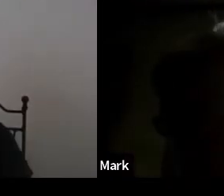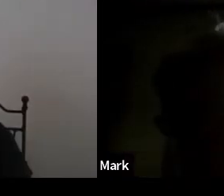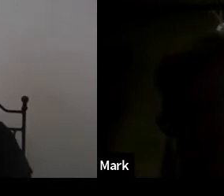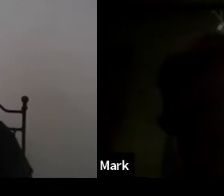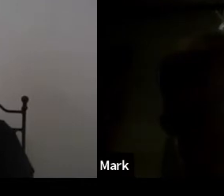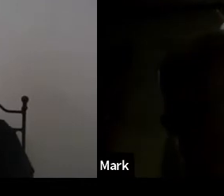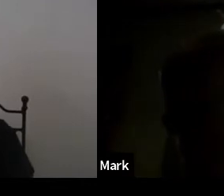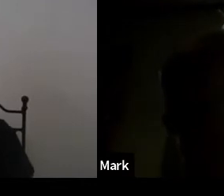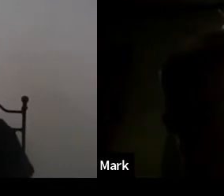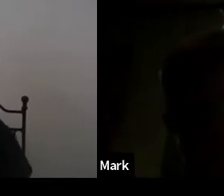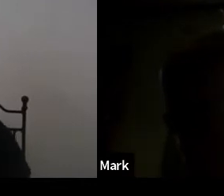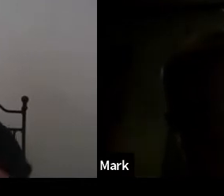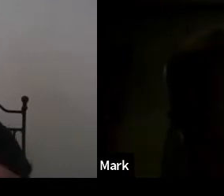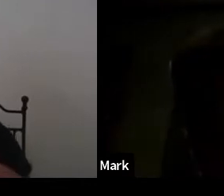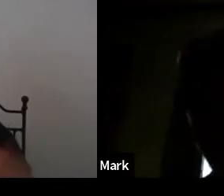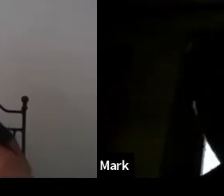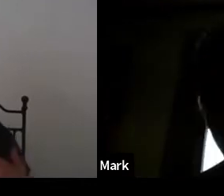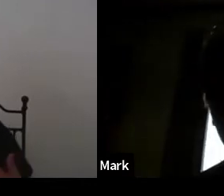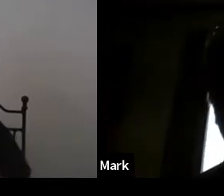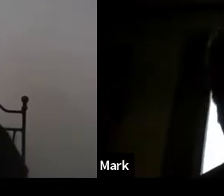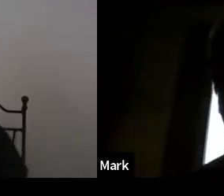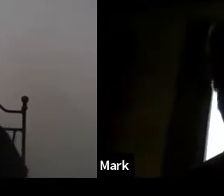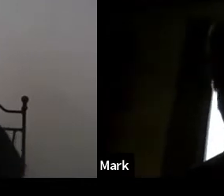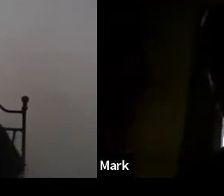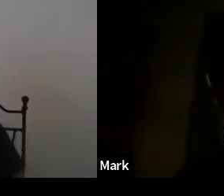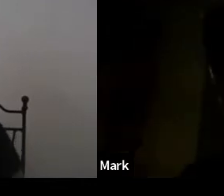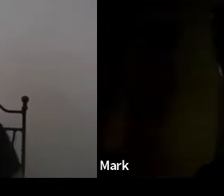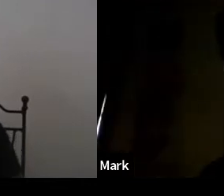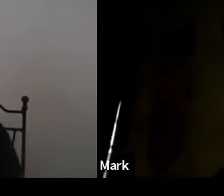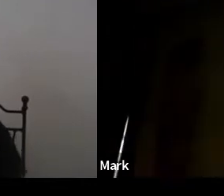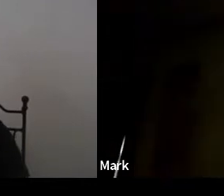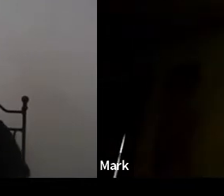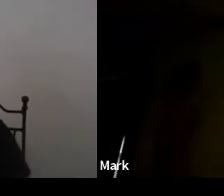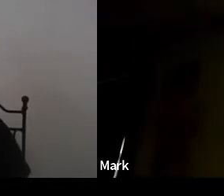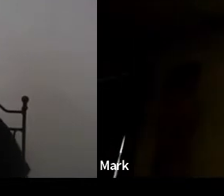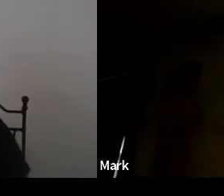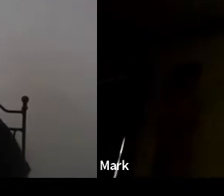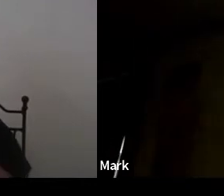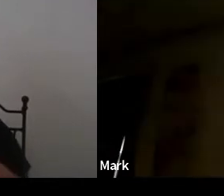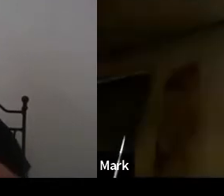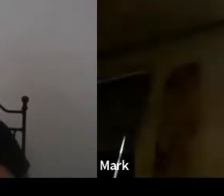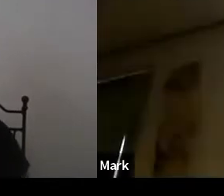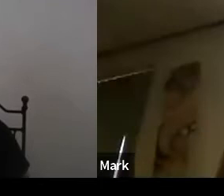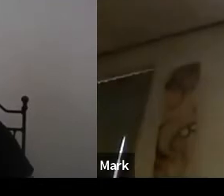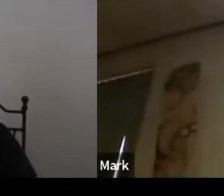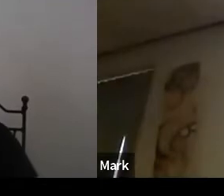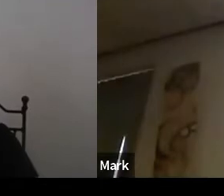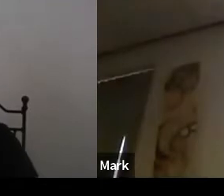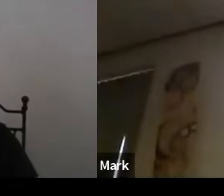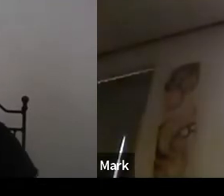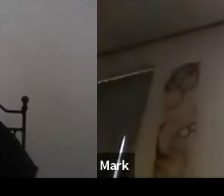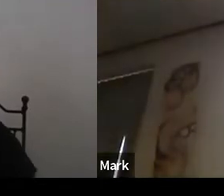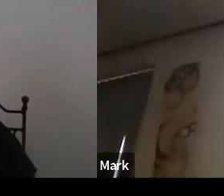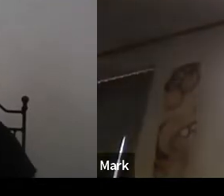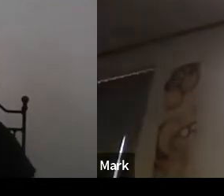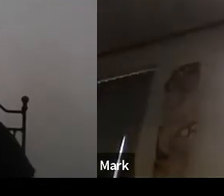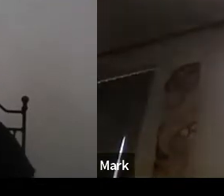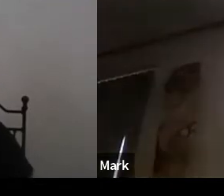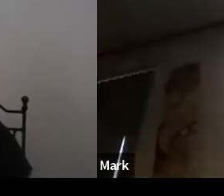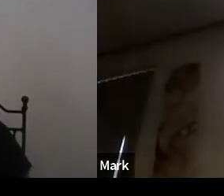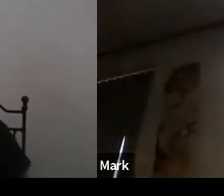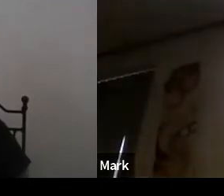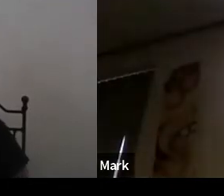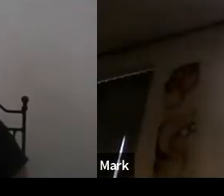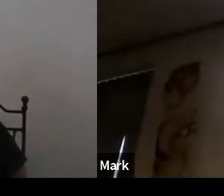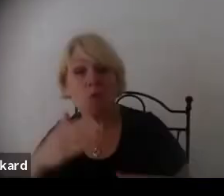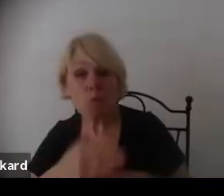so we provide a full range of mental health services, both for children and young people, for adults of working age, and for older